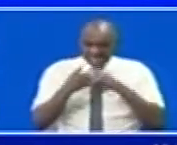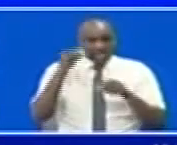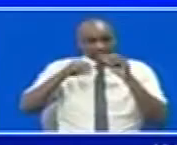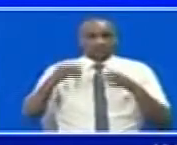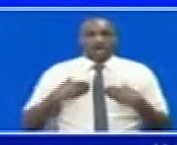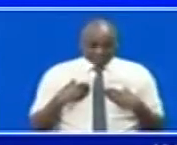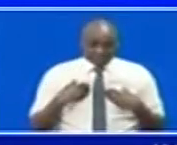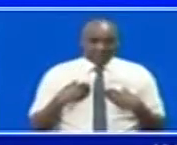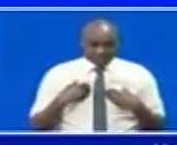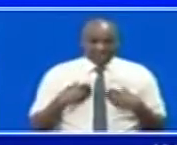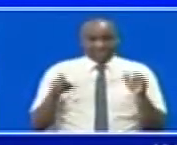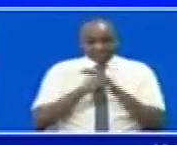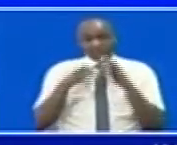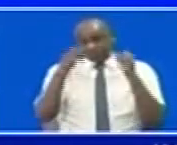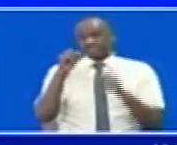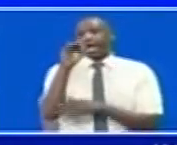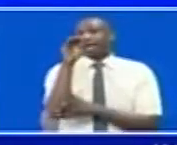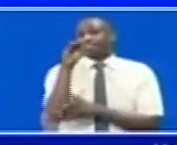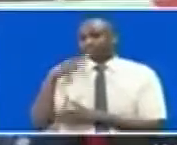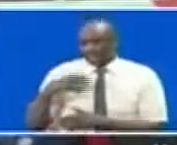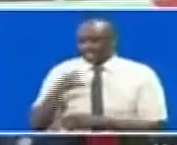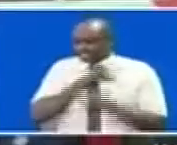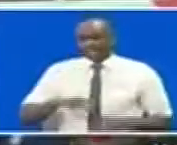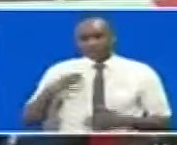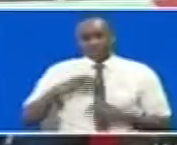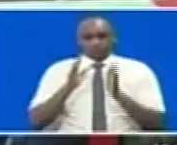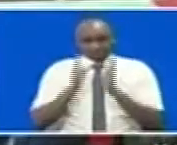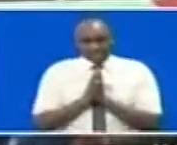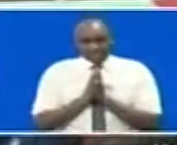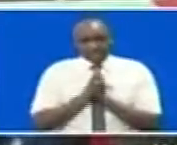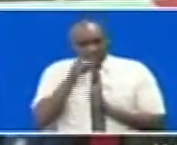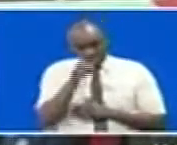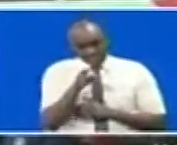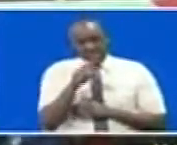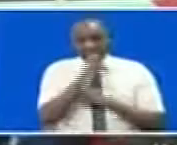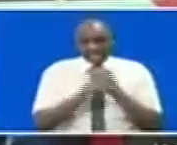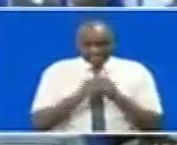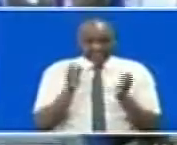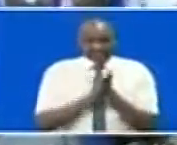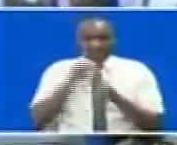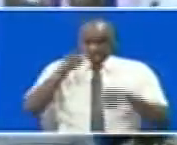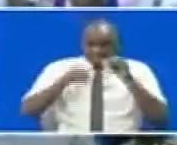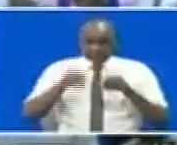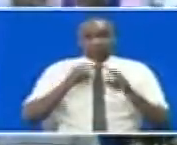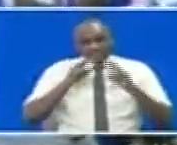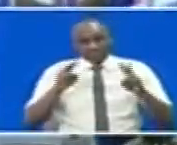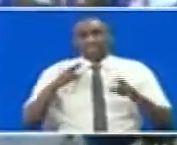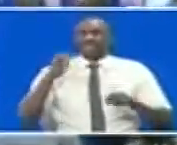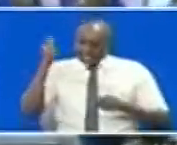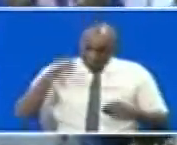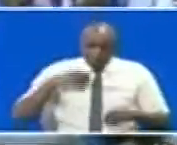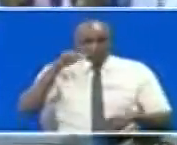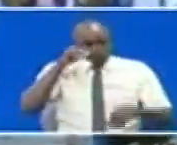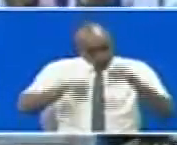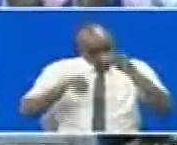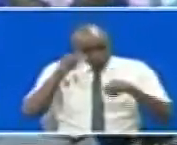in August. The deputy president asked Christians to pray for campaigns and elections to allow Kenyans choose the leaders